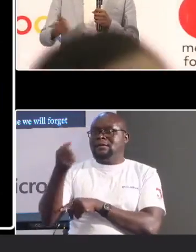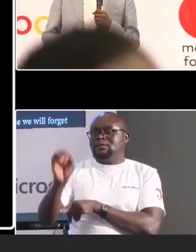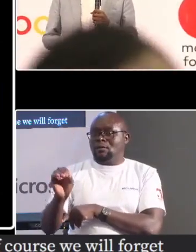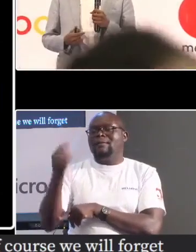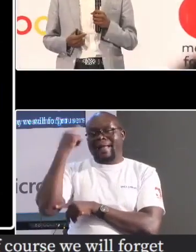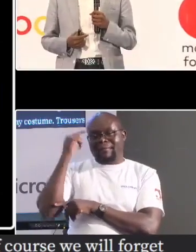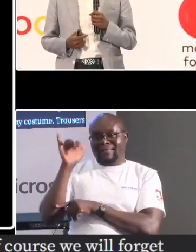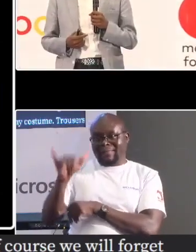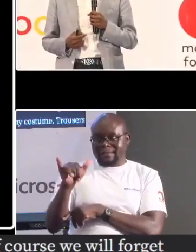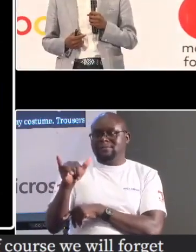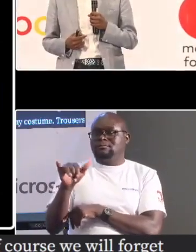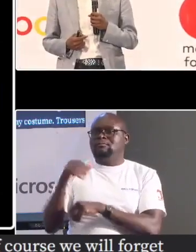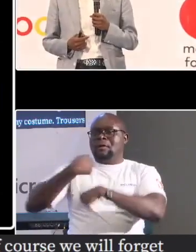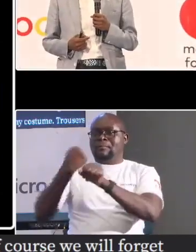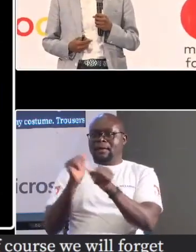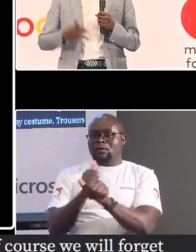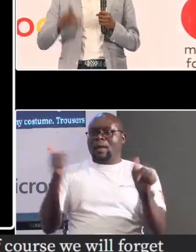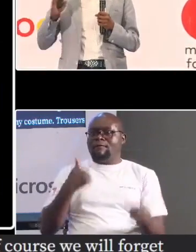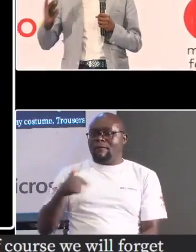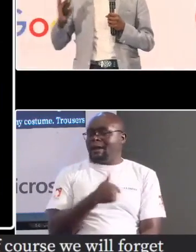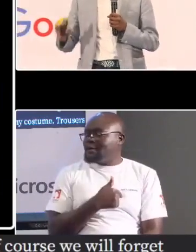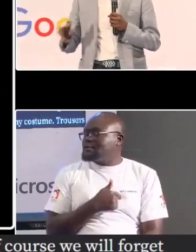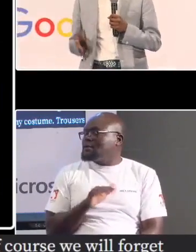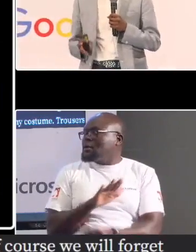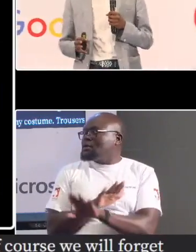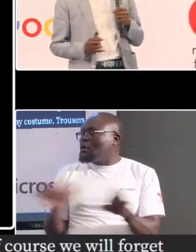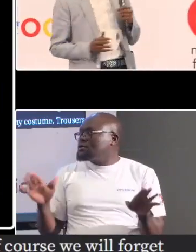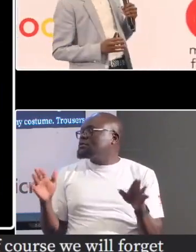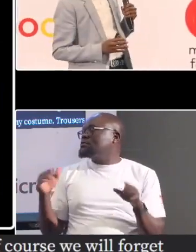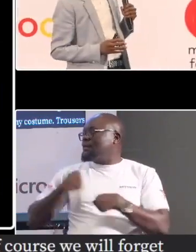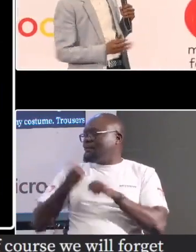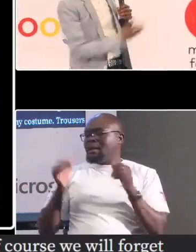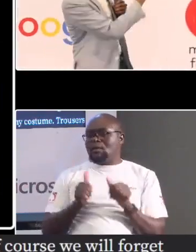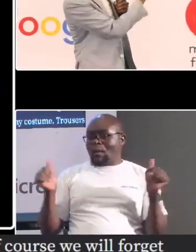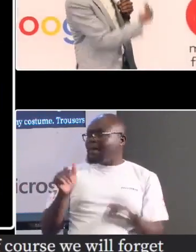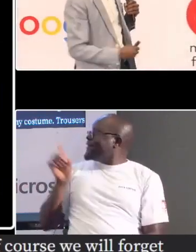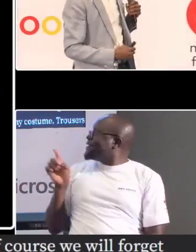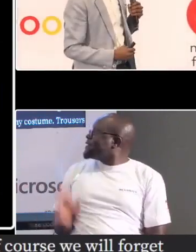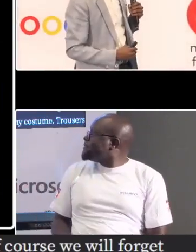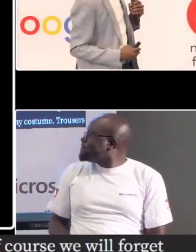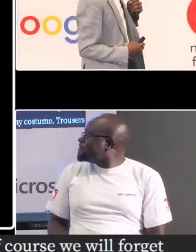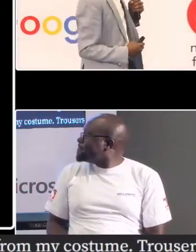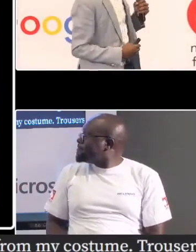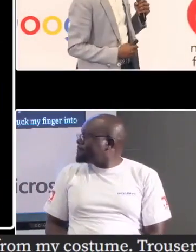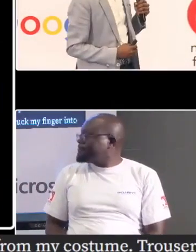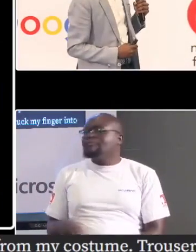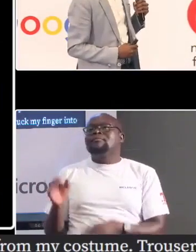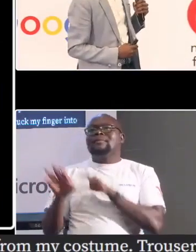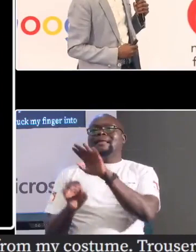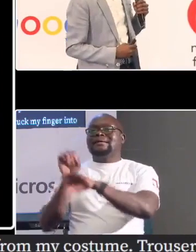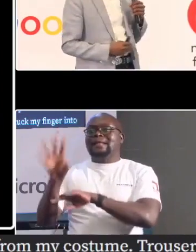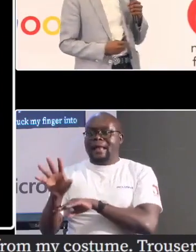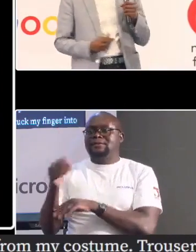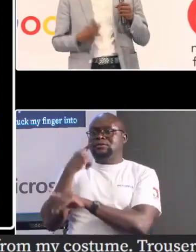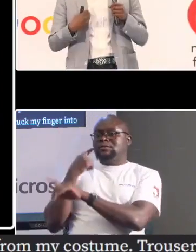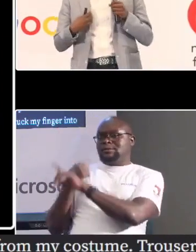finger into an electrical socket. But don't let that put you off. And there's the slides, the screen.